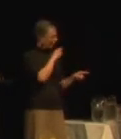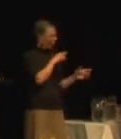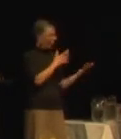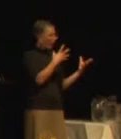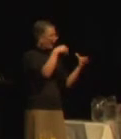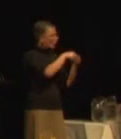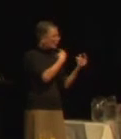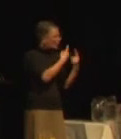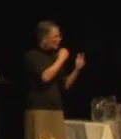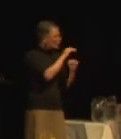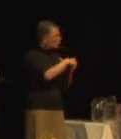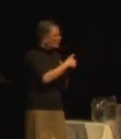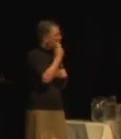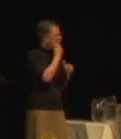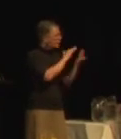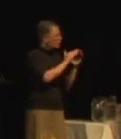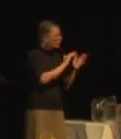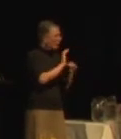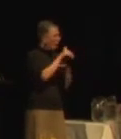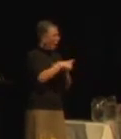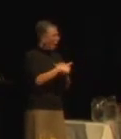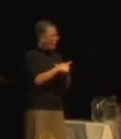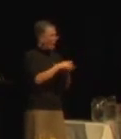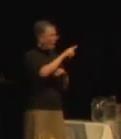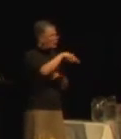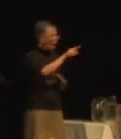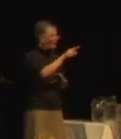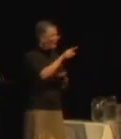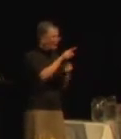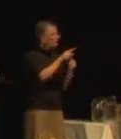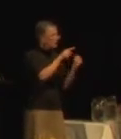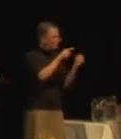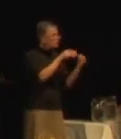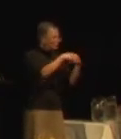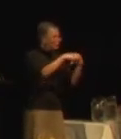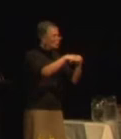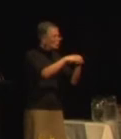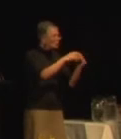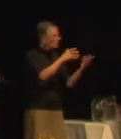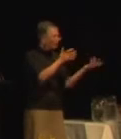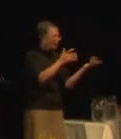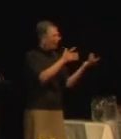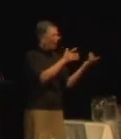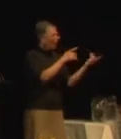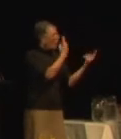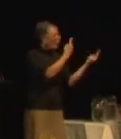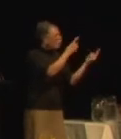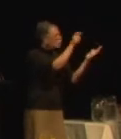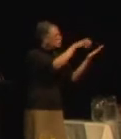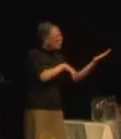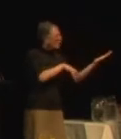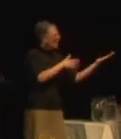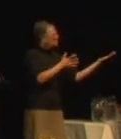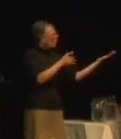about the history of Nike shoes, and heaps of ads. And it's really hard to figure out who the author is and the purpose